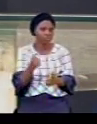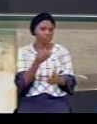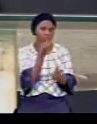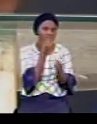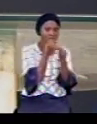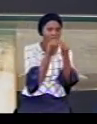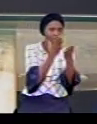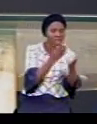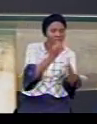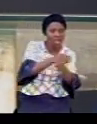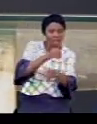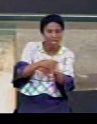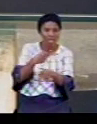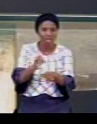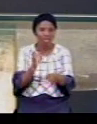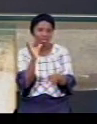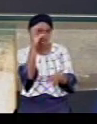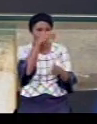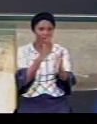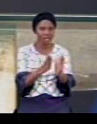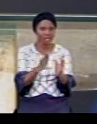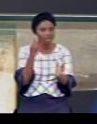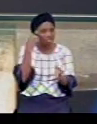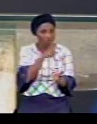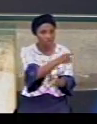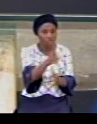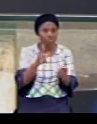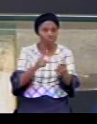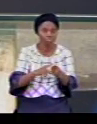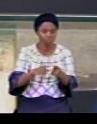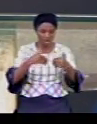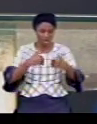For you to have your own way, that's a